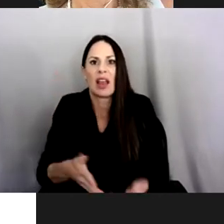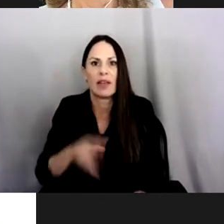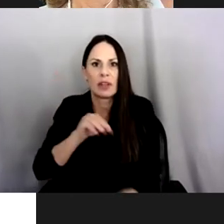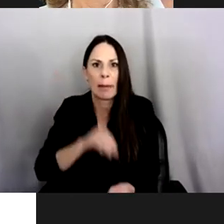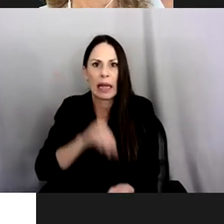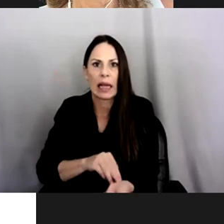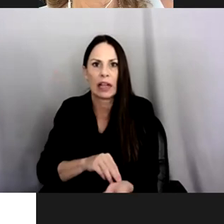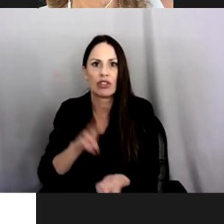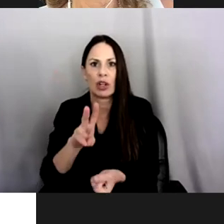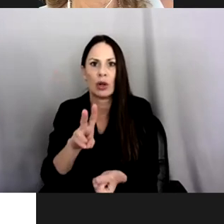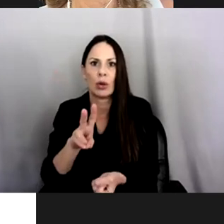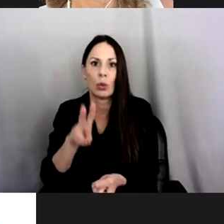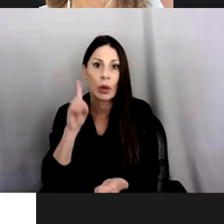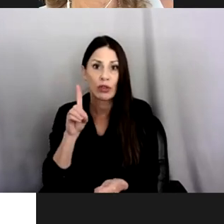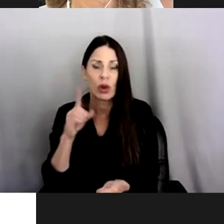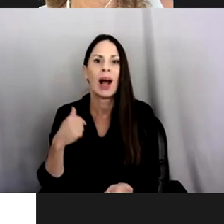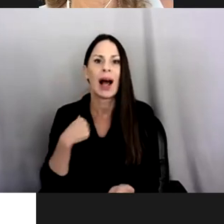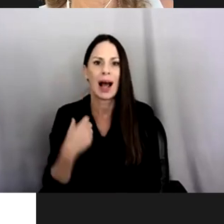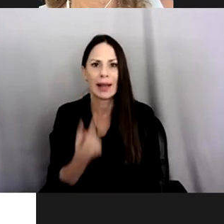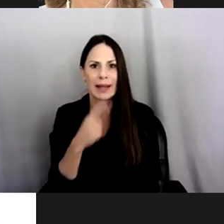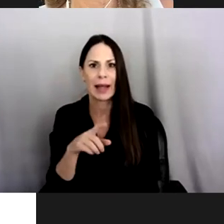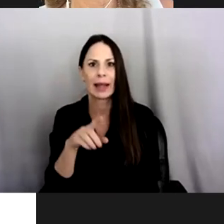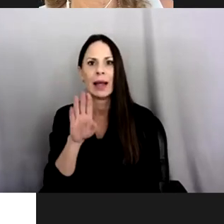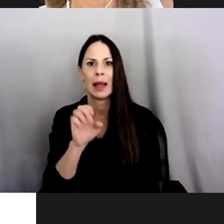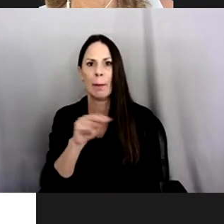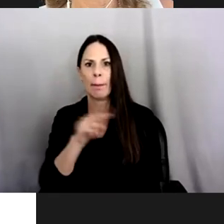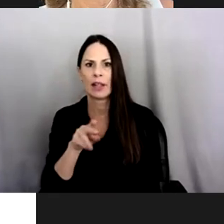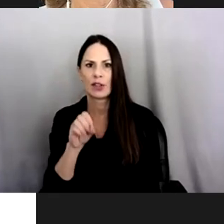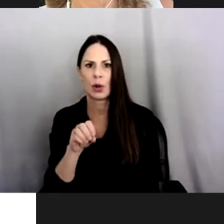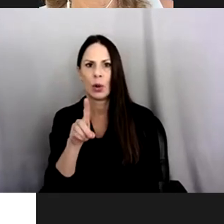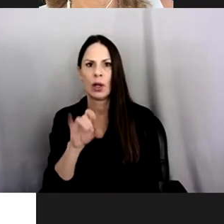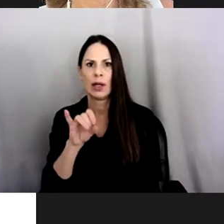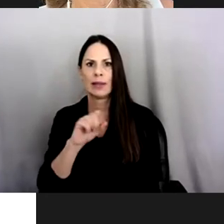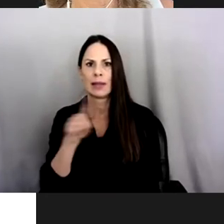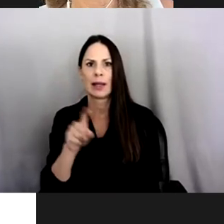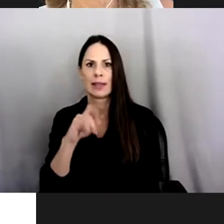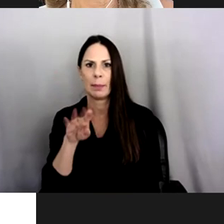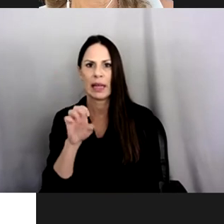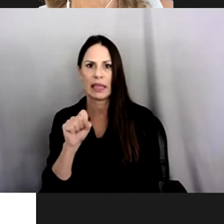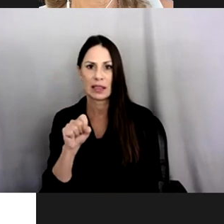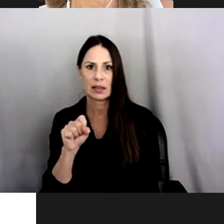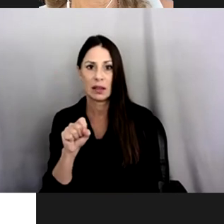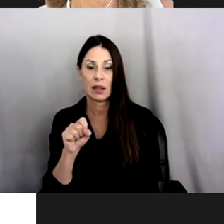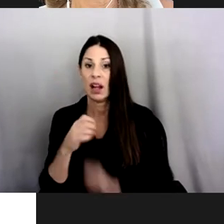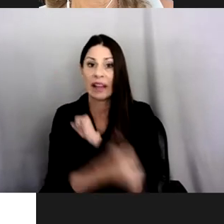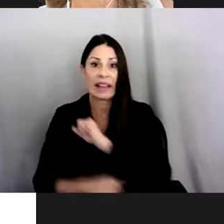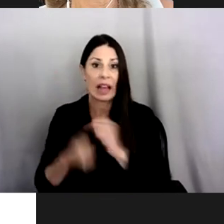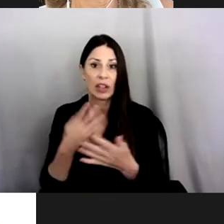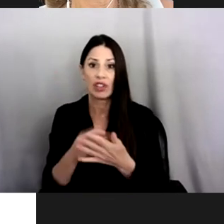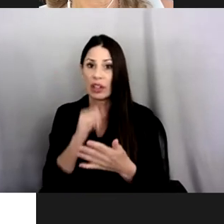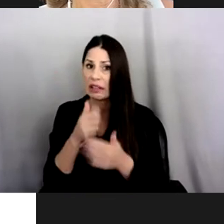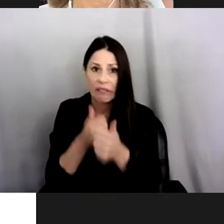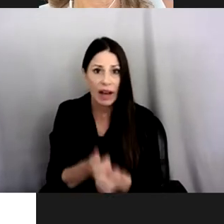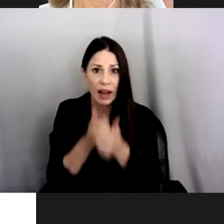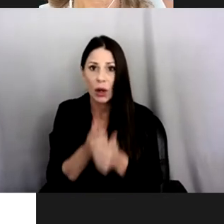do take benzodiazepines, and the county jail did not follow the benzodiazepine like withdrawal